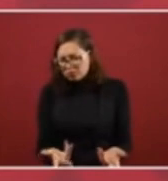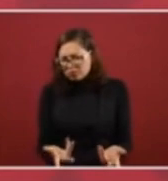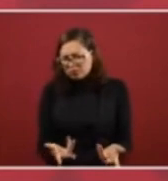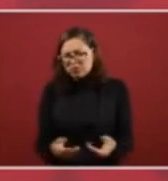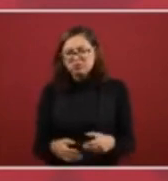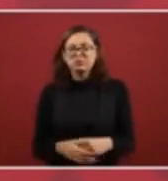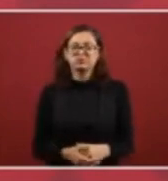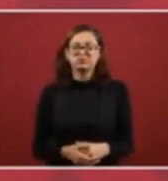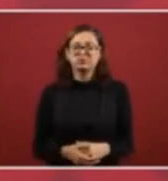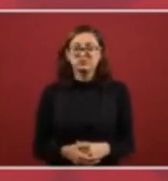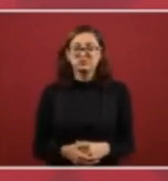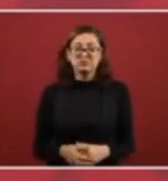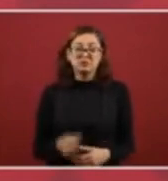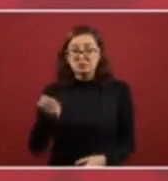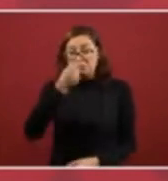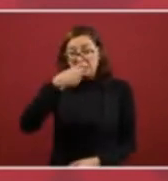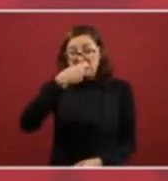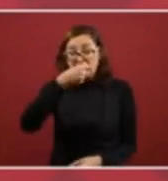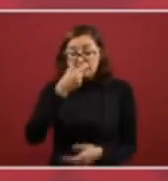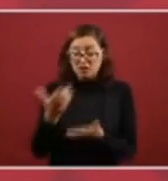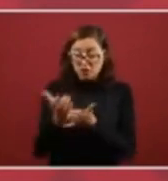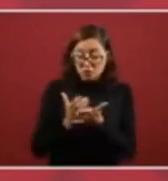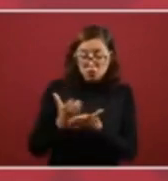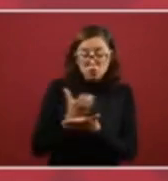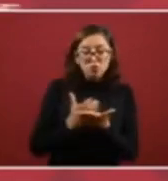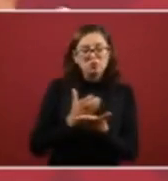Only with a focus